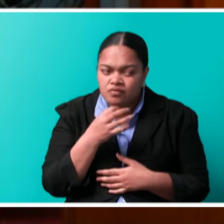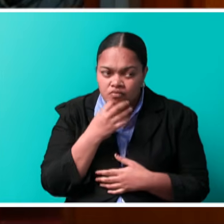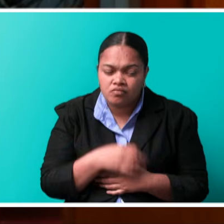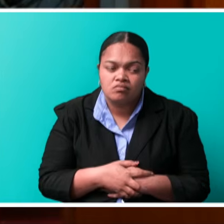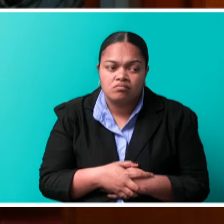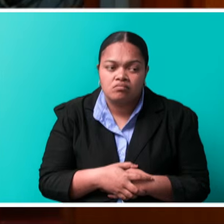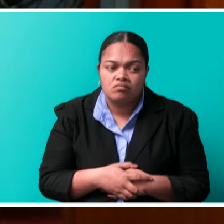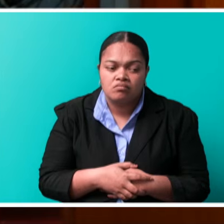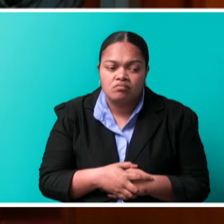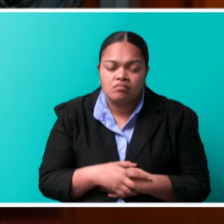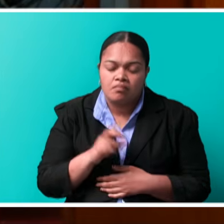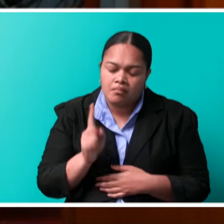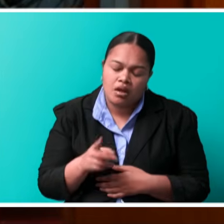all.